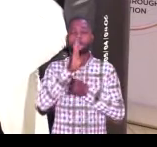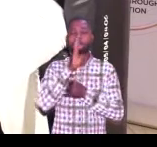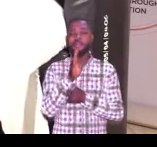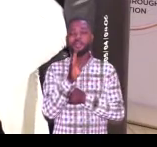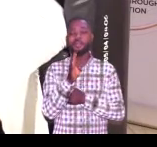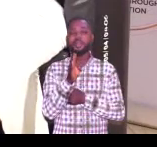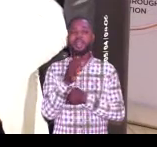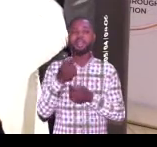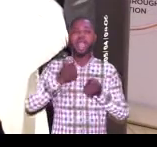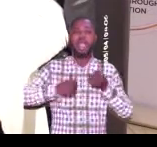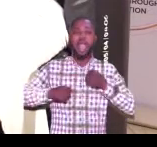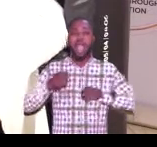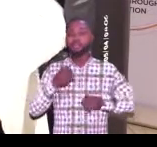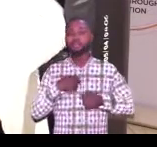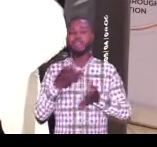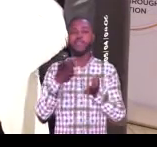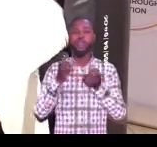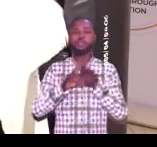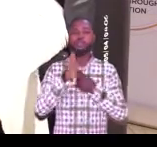be